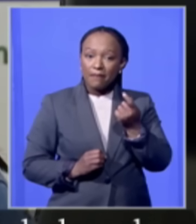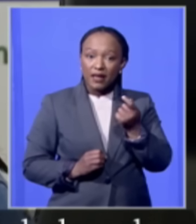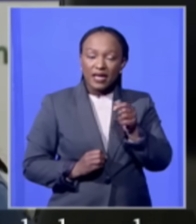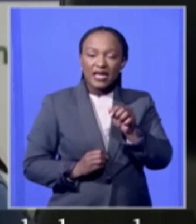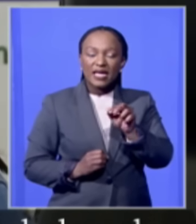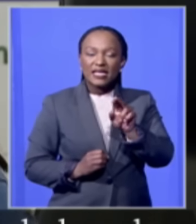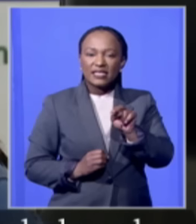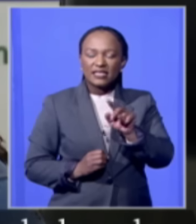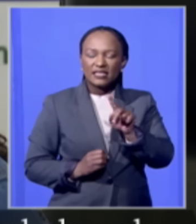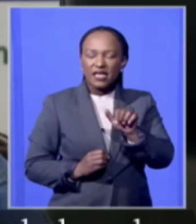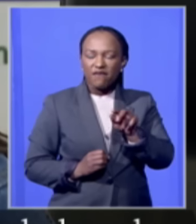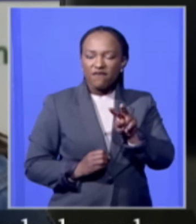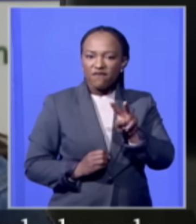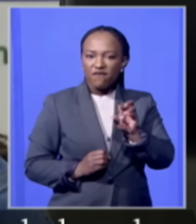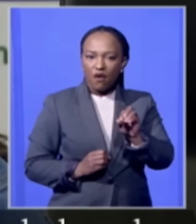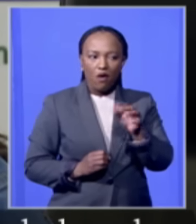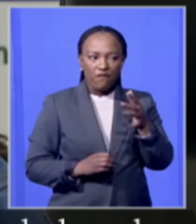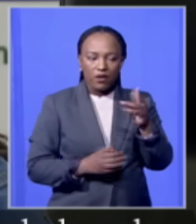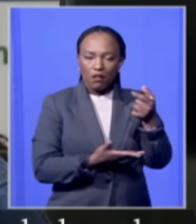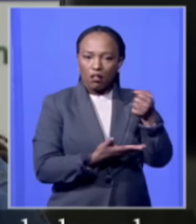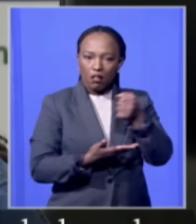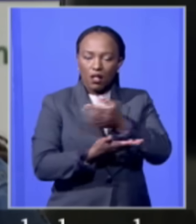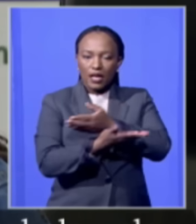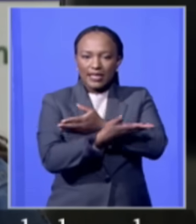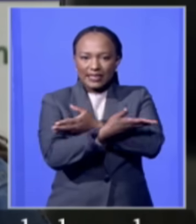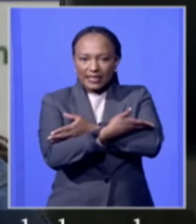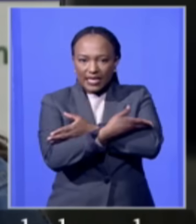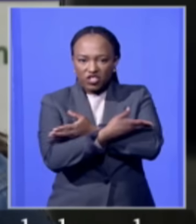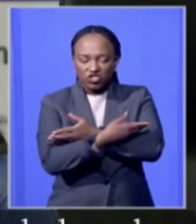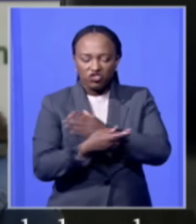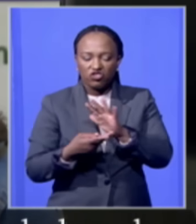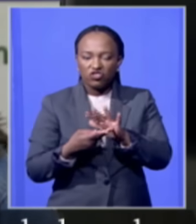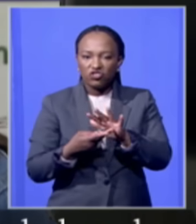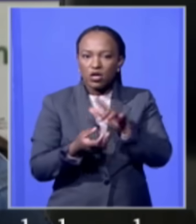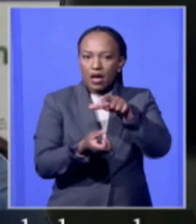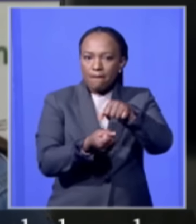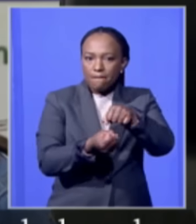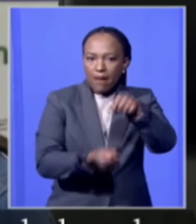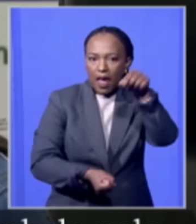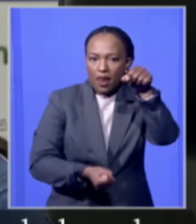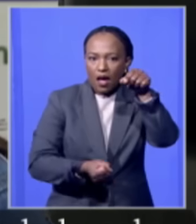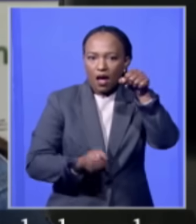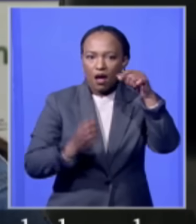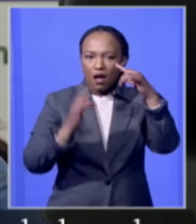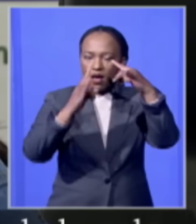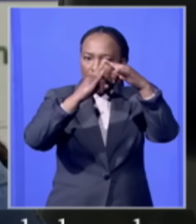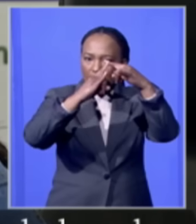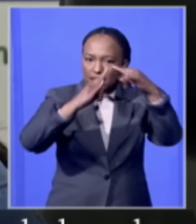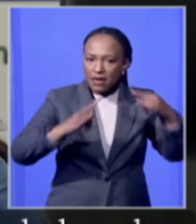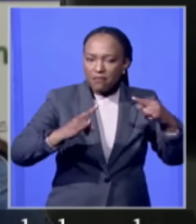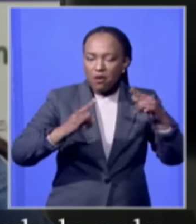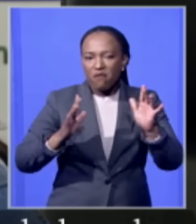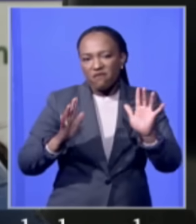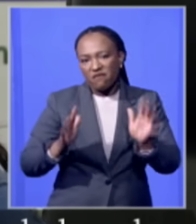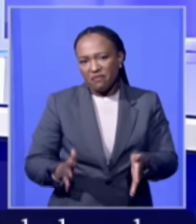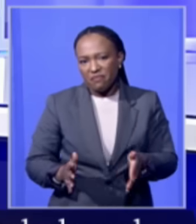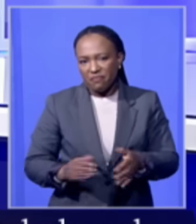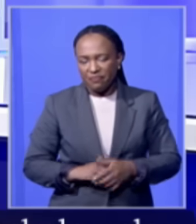donated T-shirts, they donated standing banners, and a gazebo, if if that's what it's called.